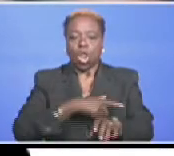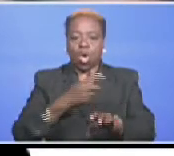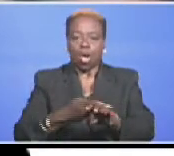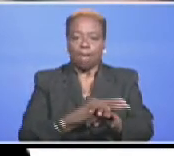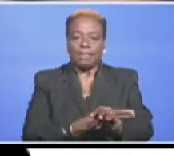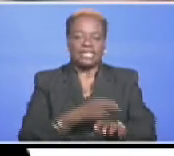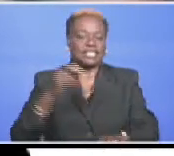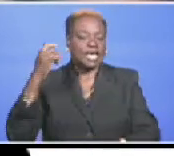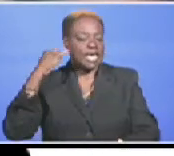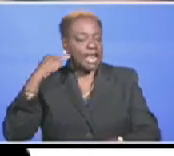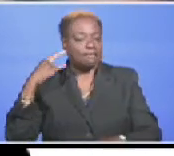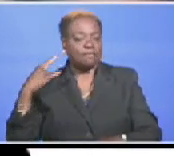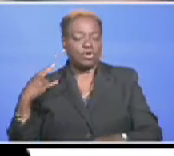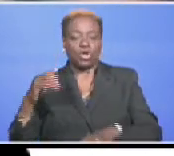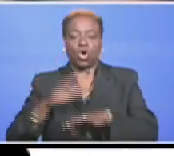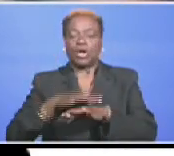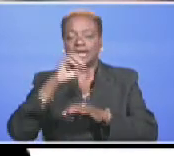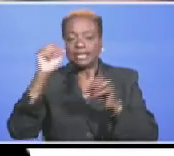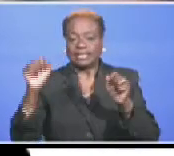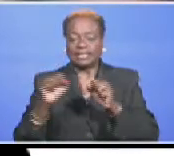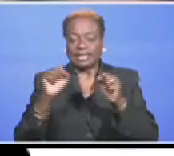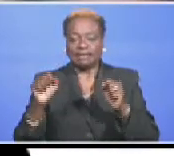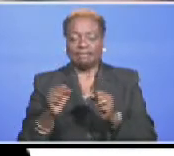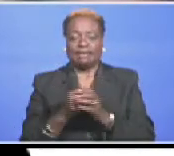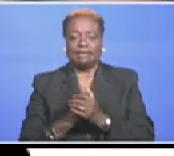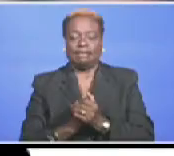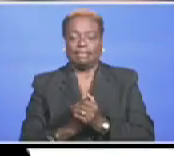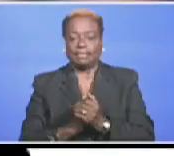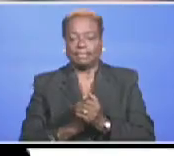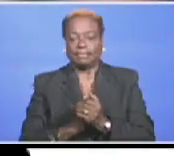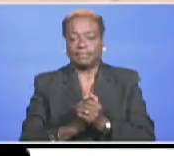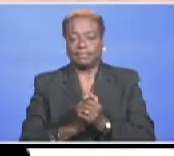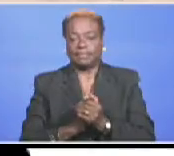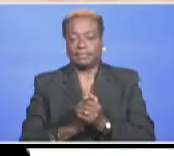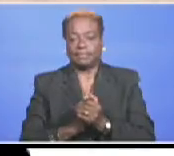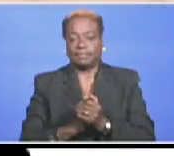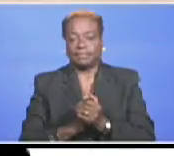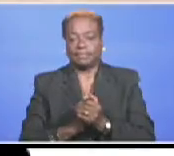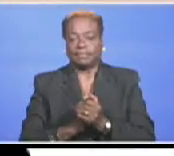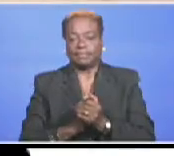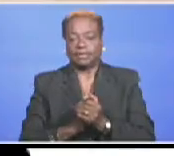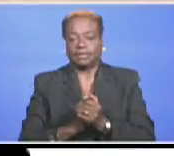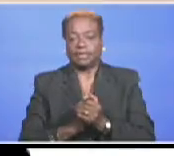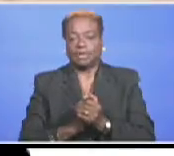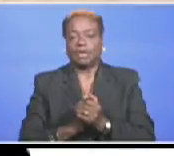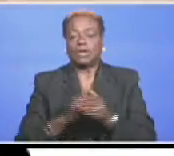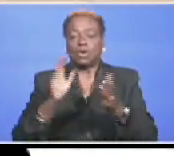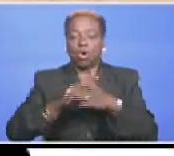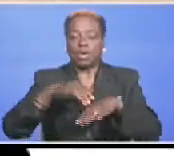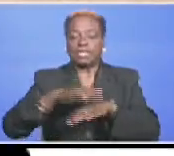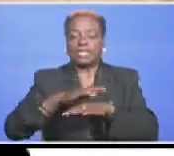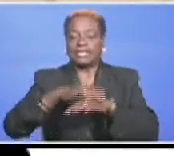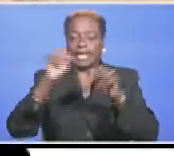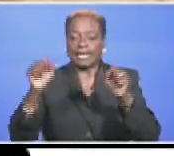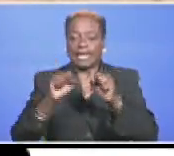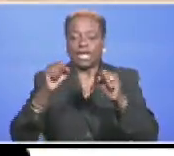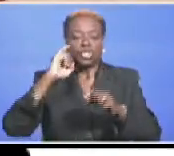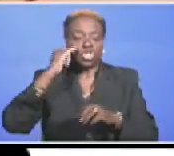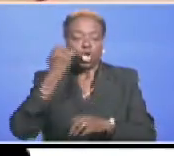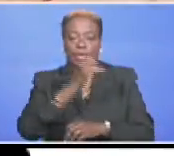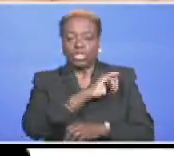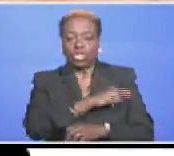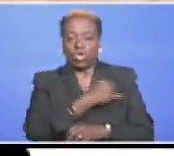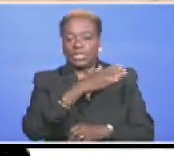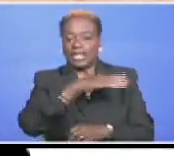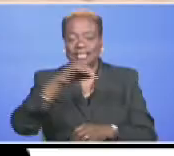Saturday. He would clear 7 feet 2.5 inches. Also on Saturday, Jonquel Jones and the Connecticut Sun back